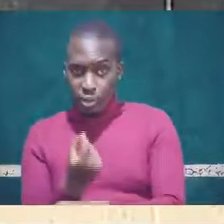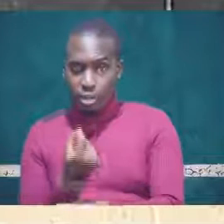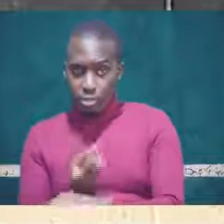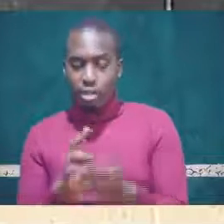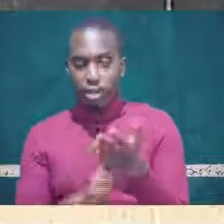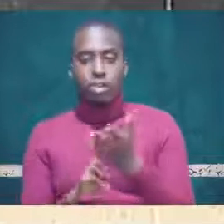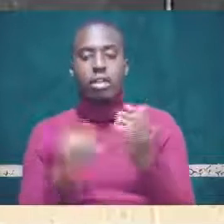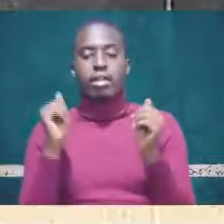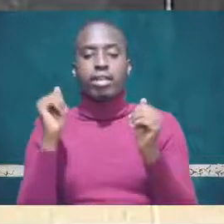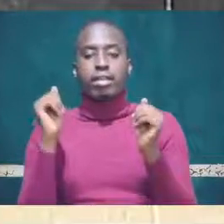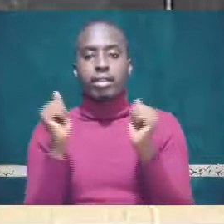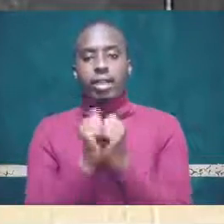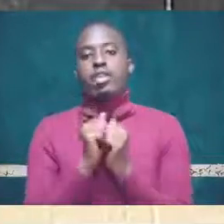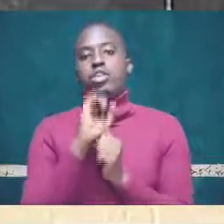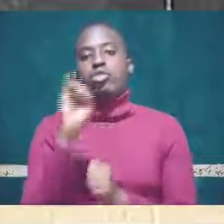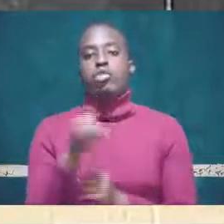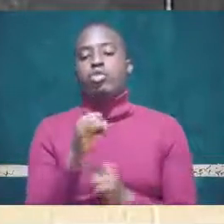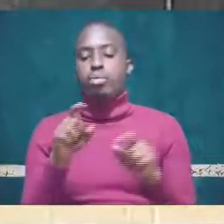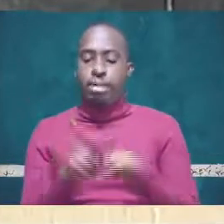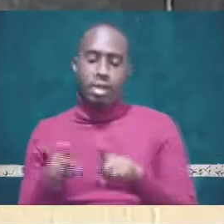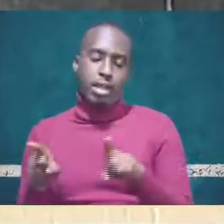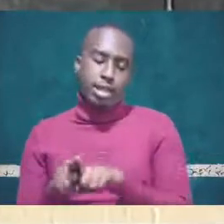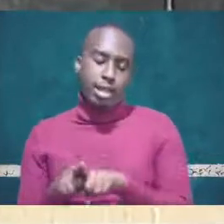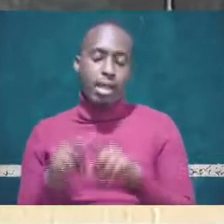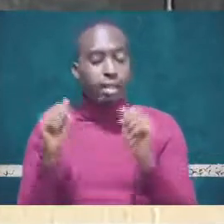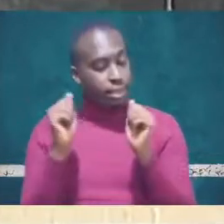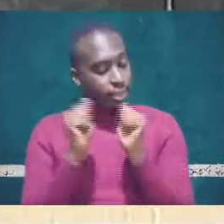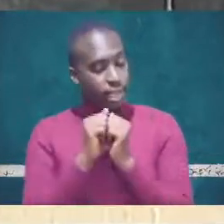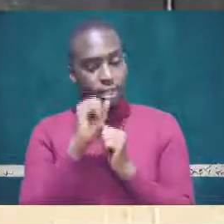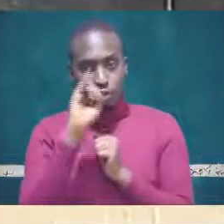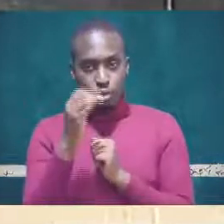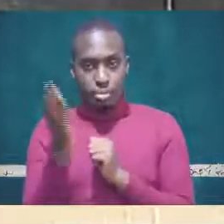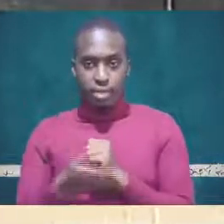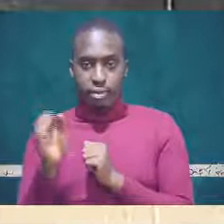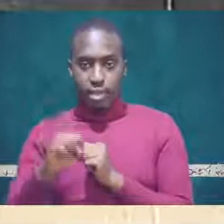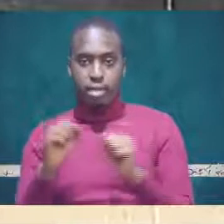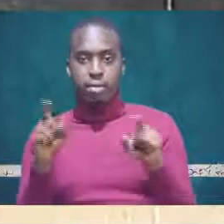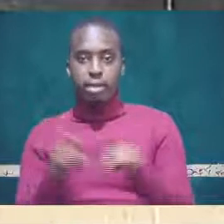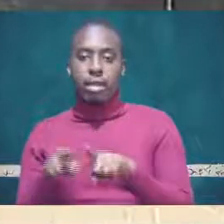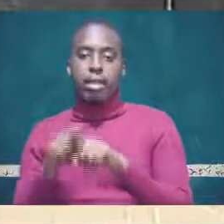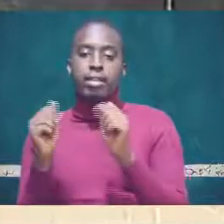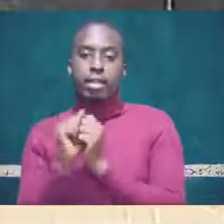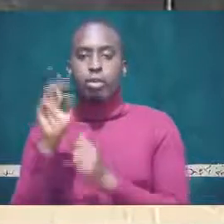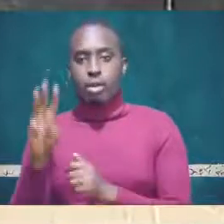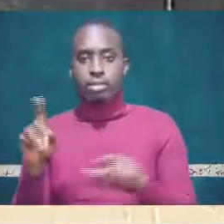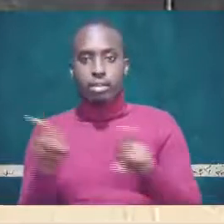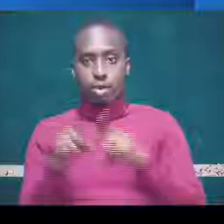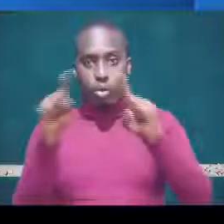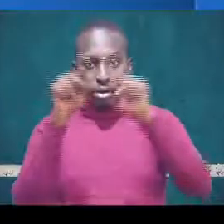joules. So 10 joules per second becomes 10 watts. And on your screen,